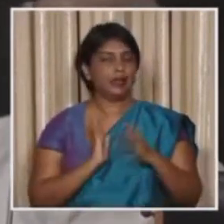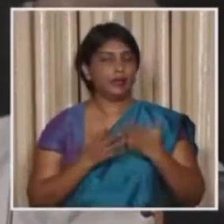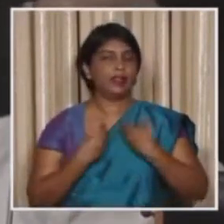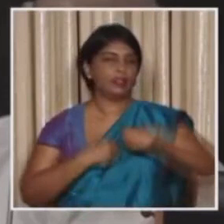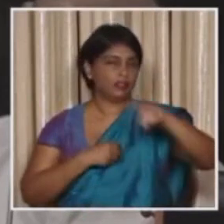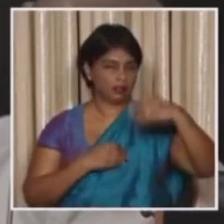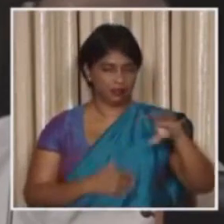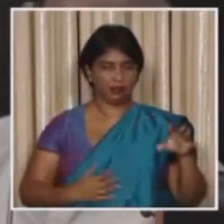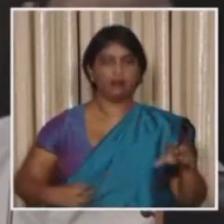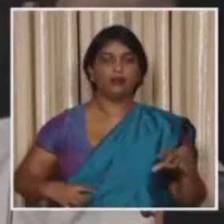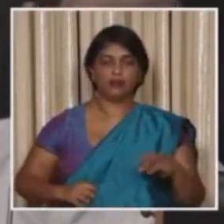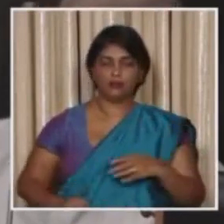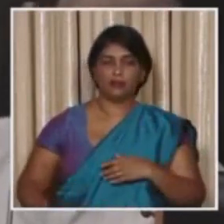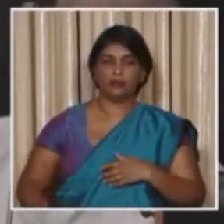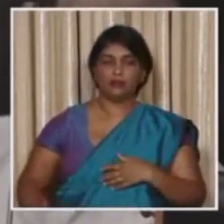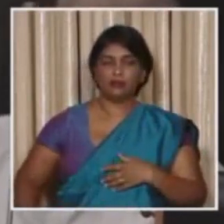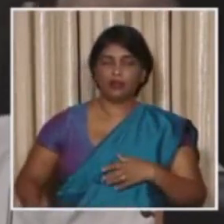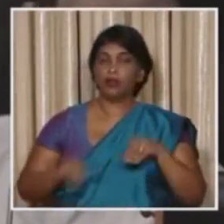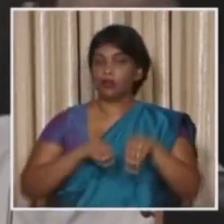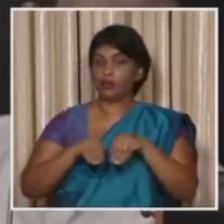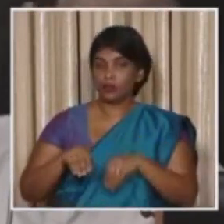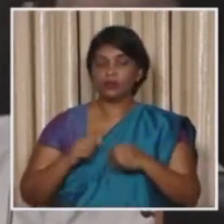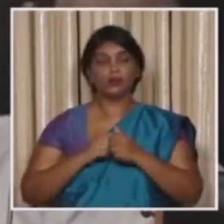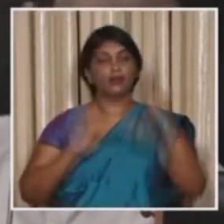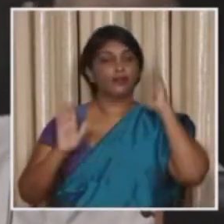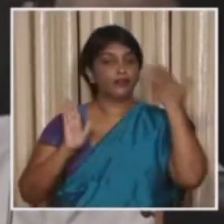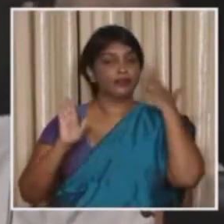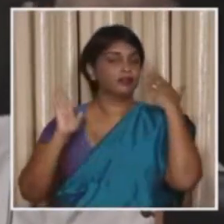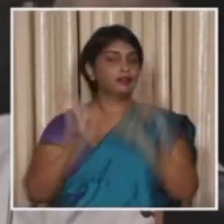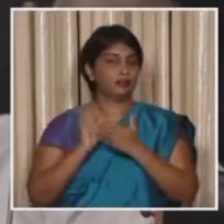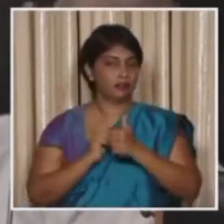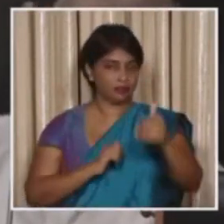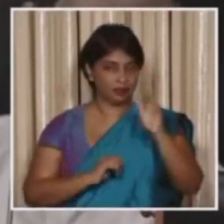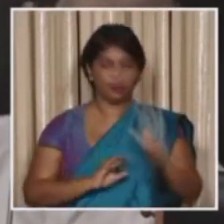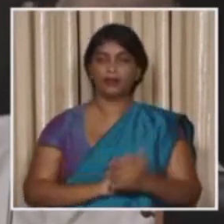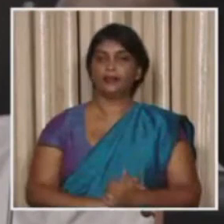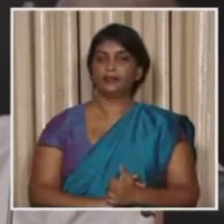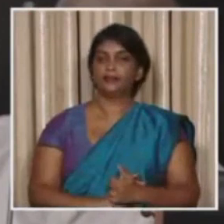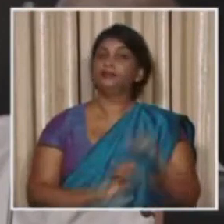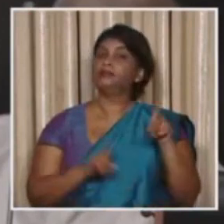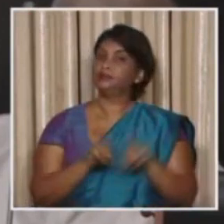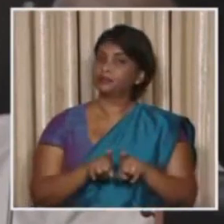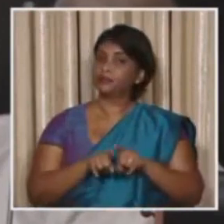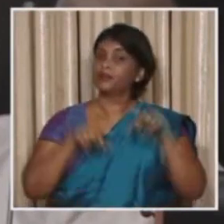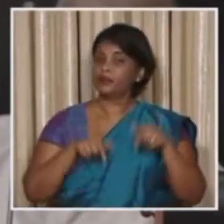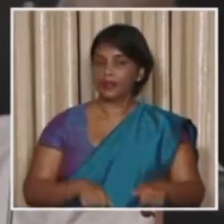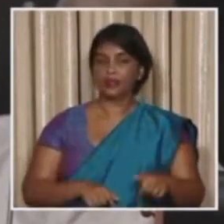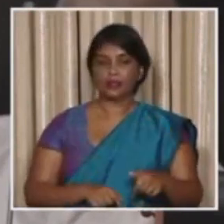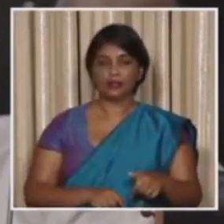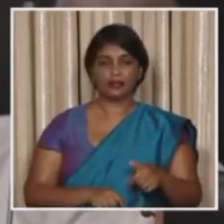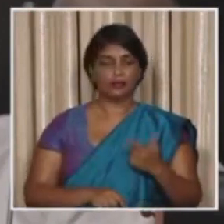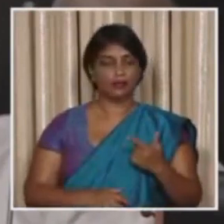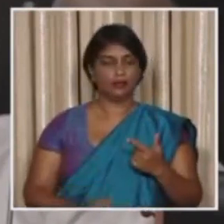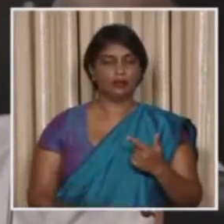purposes, including agricultural and seasonal crops. 4. Regarding lands that cannot be presently released, a study is being carried out in